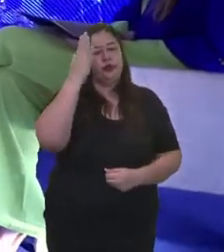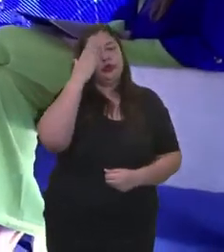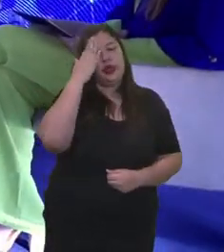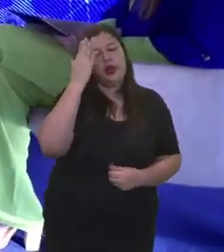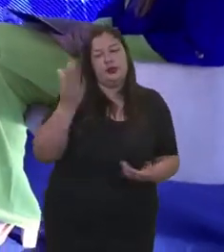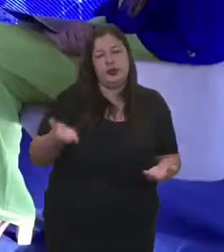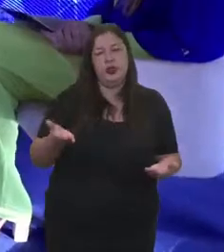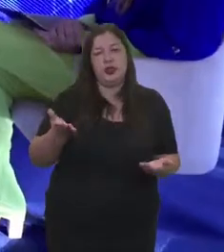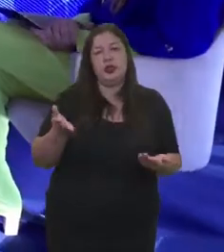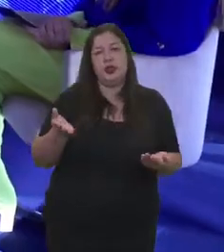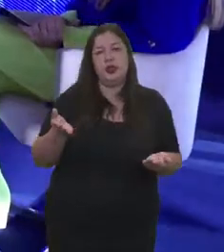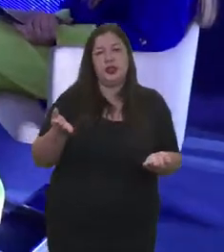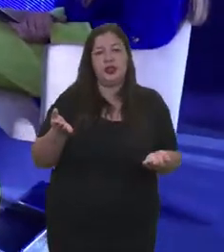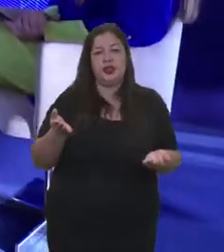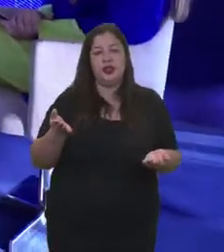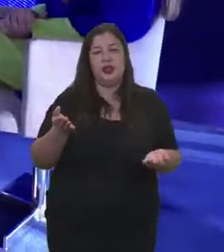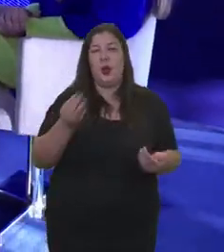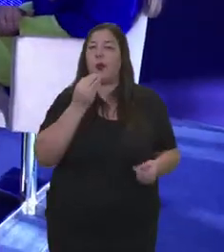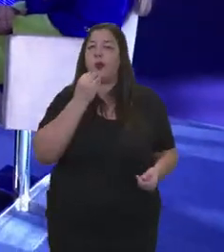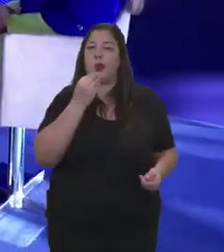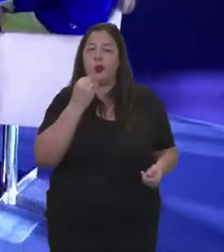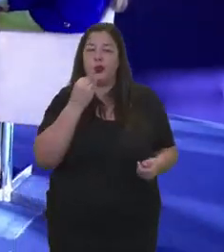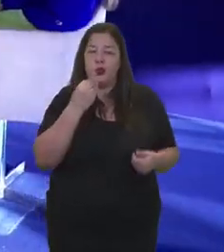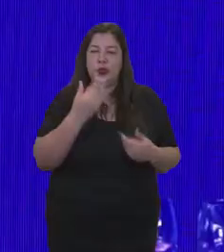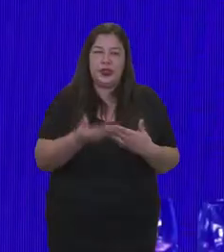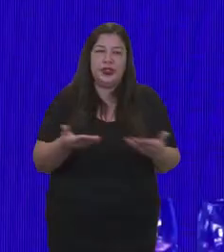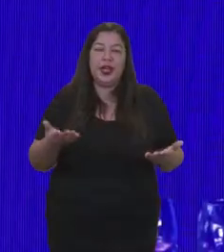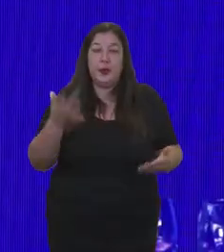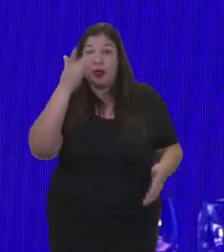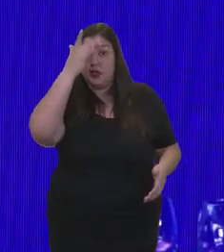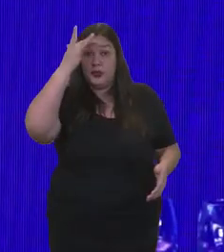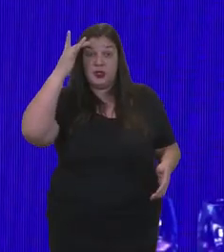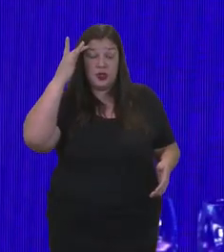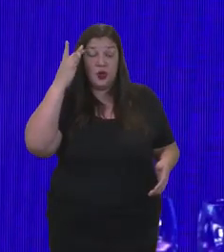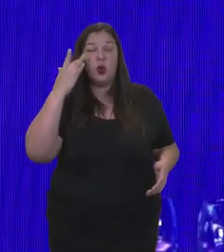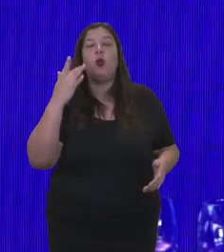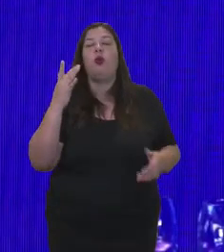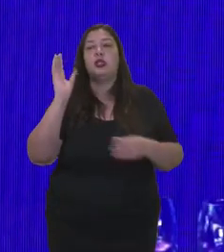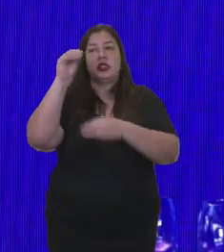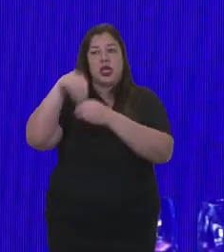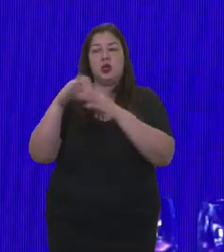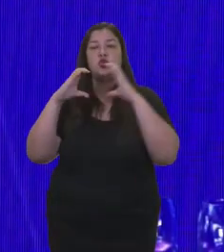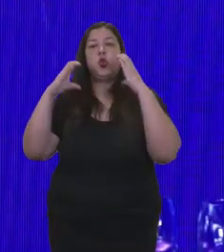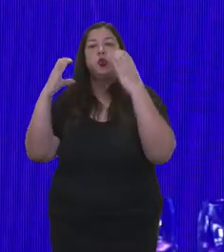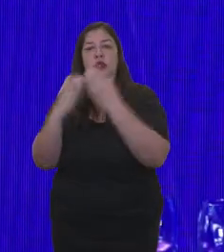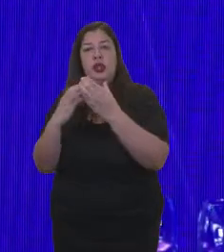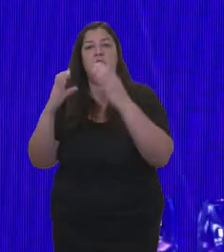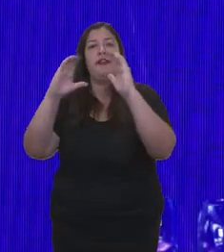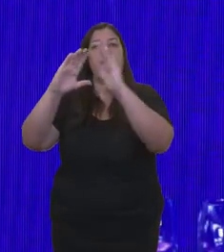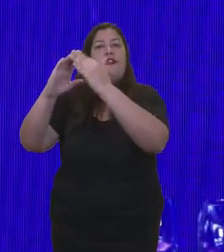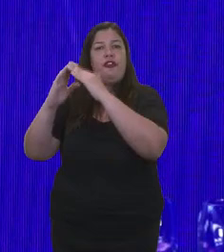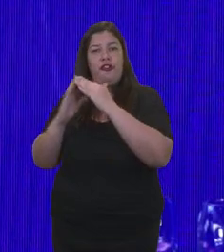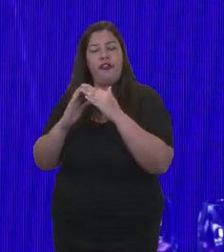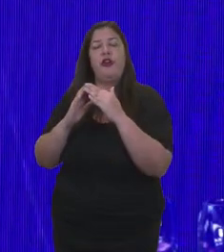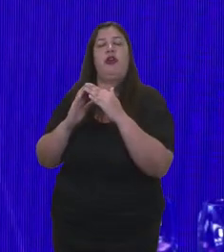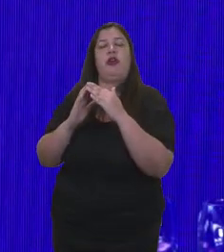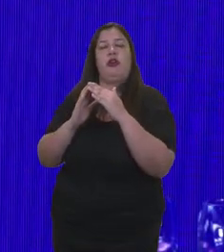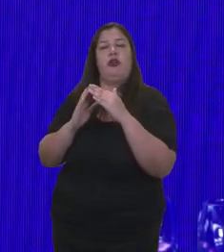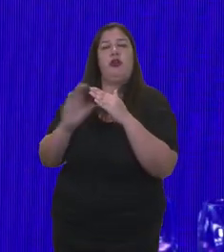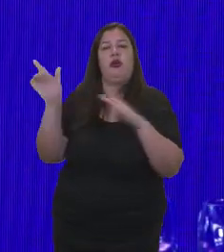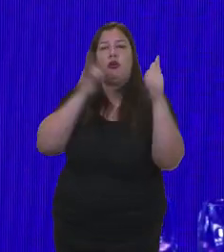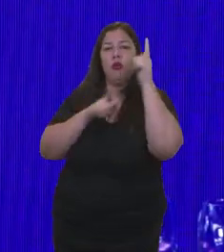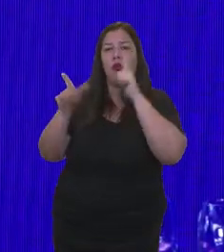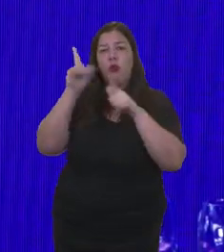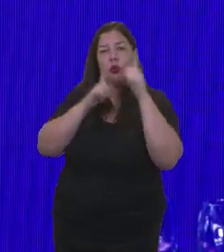so you put technology available and you give them opportunity for people in the slums to be doing things. It's